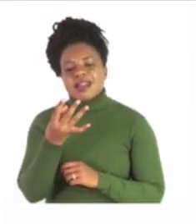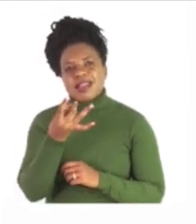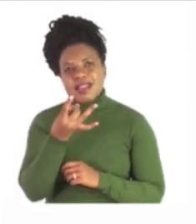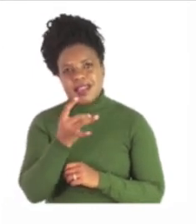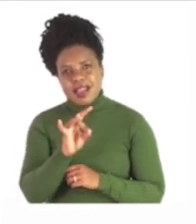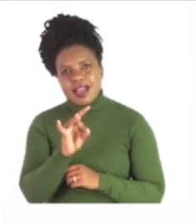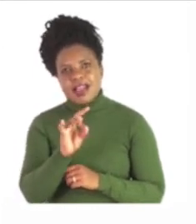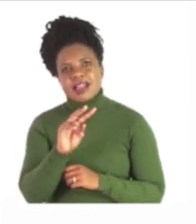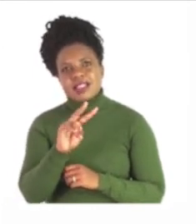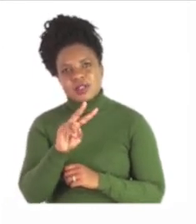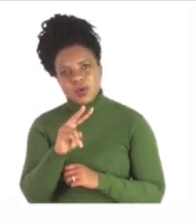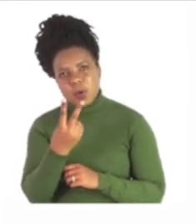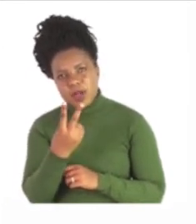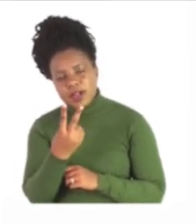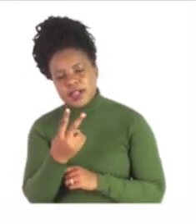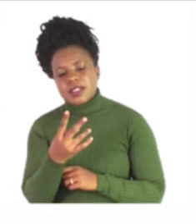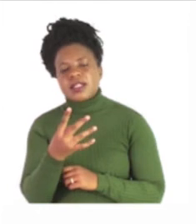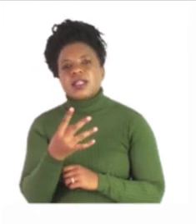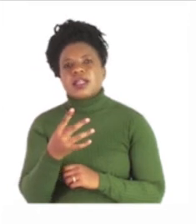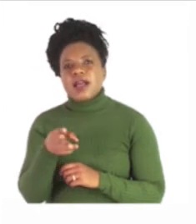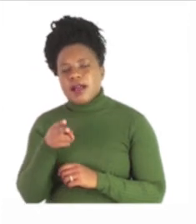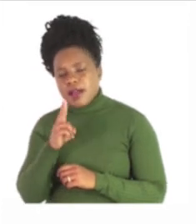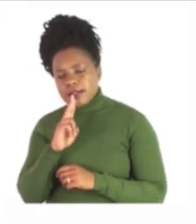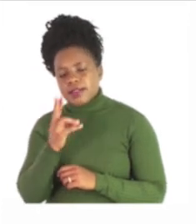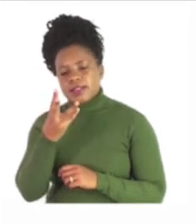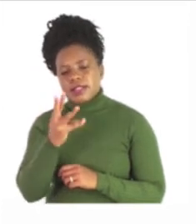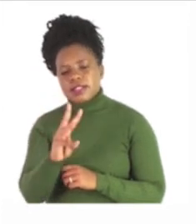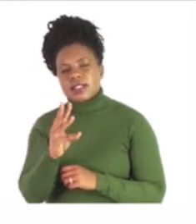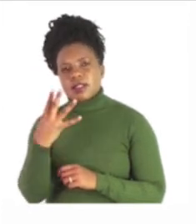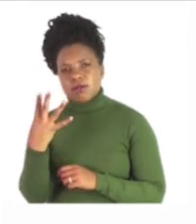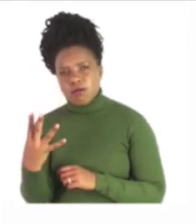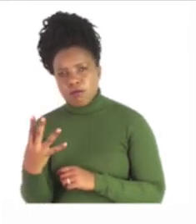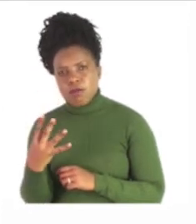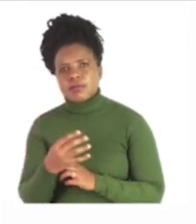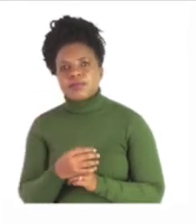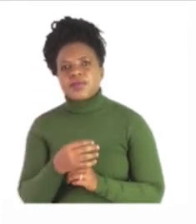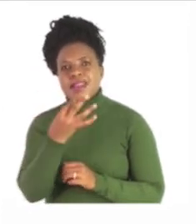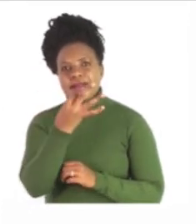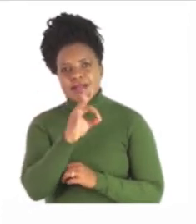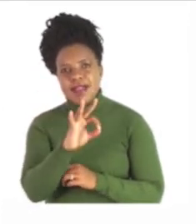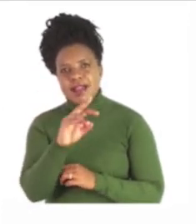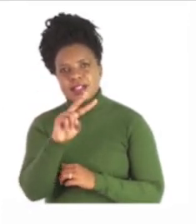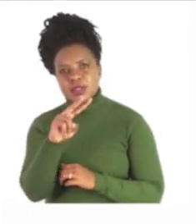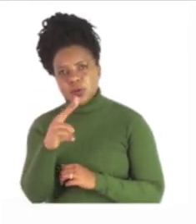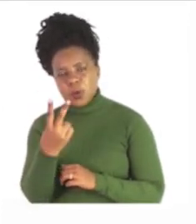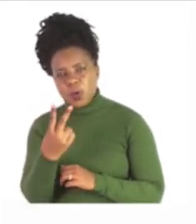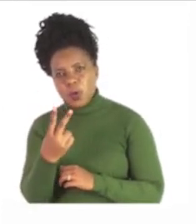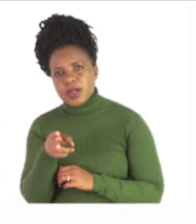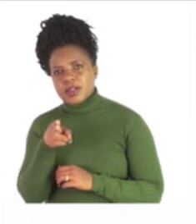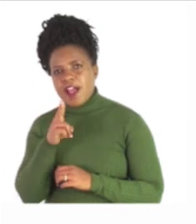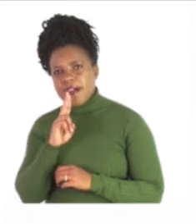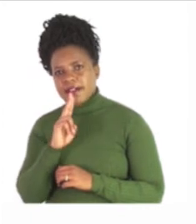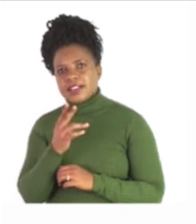64, 9 times 9, 81, and 10 times 10, which is 100. Now we